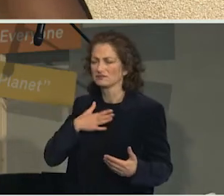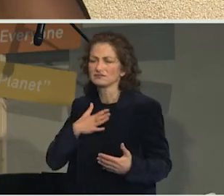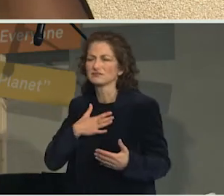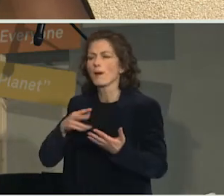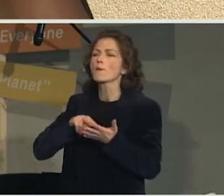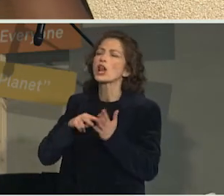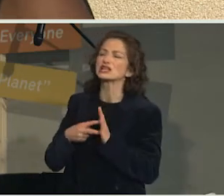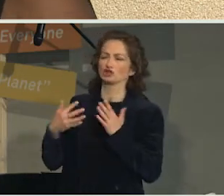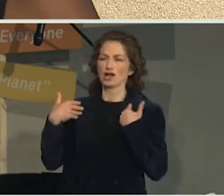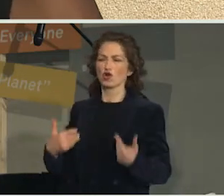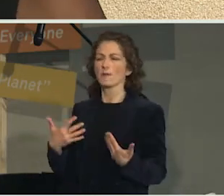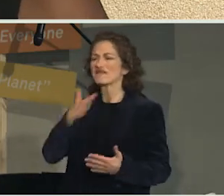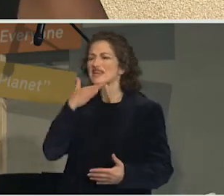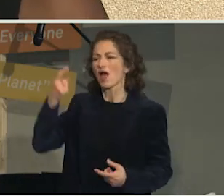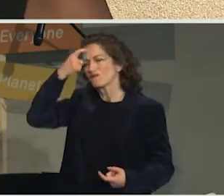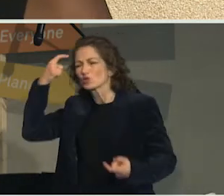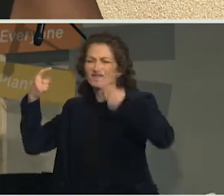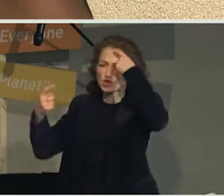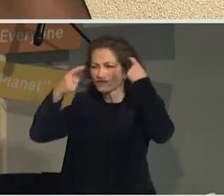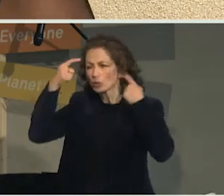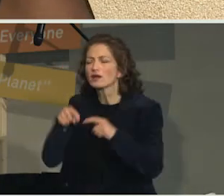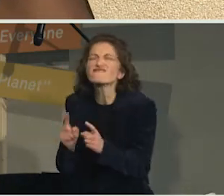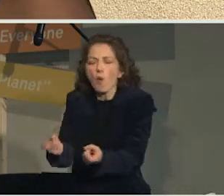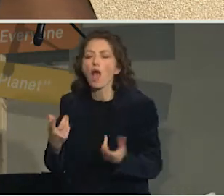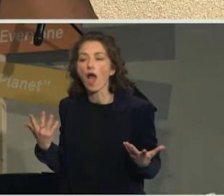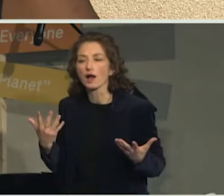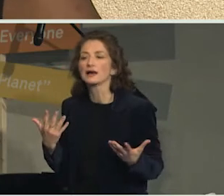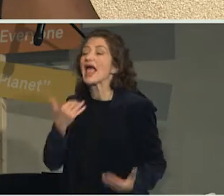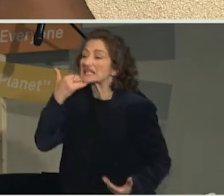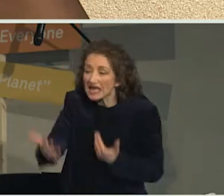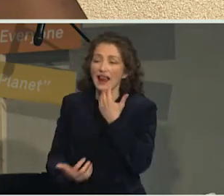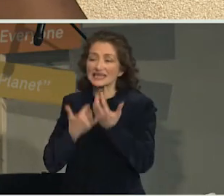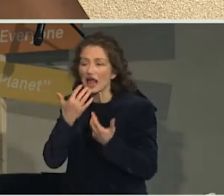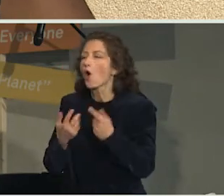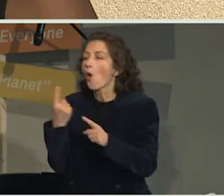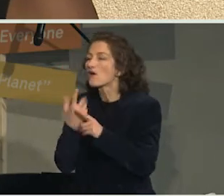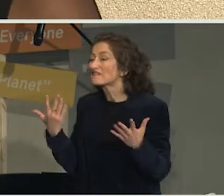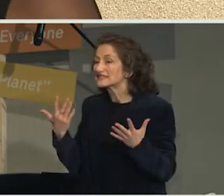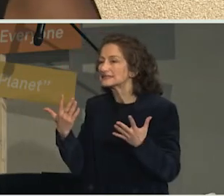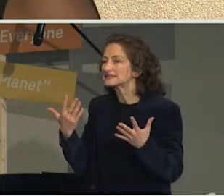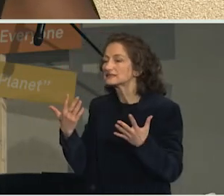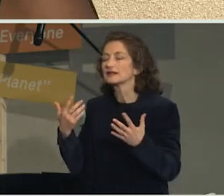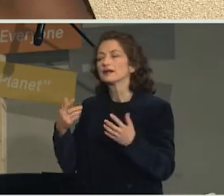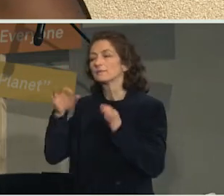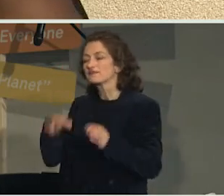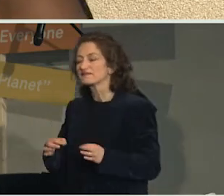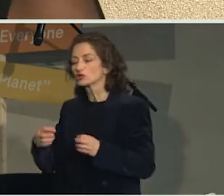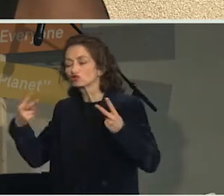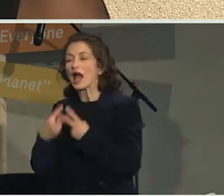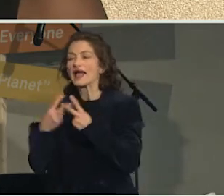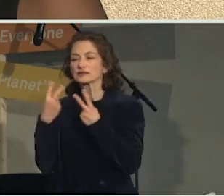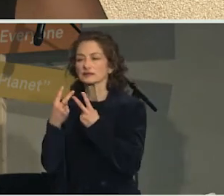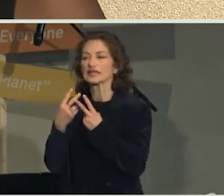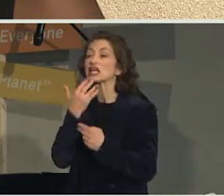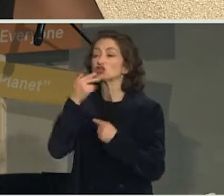as times move forward, conflicts over the narrative. What is the story? Who gets